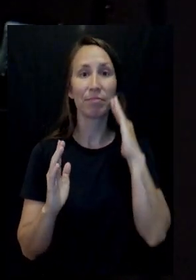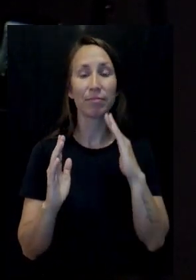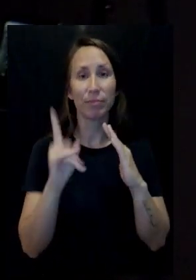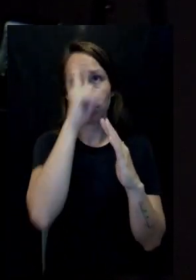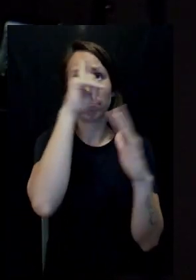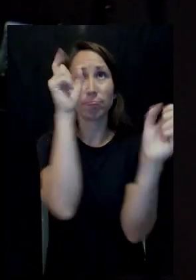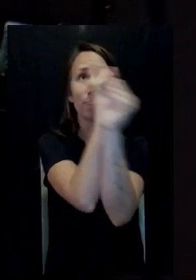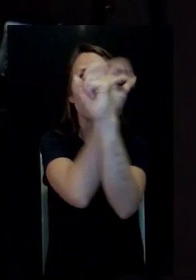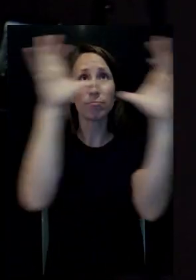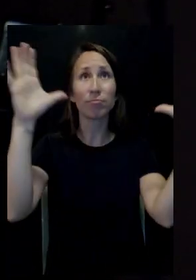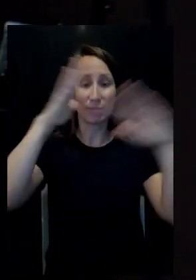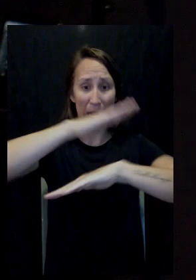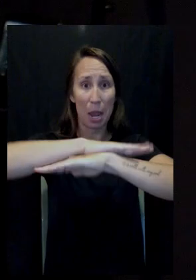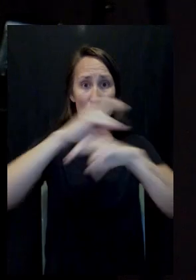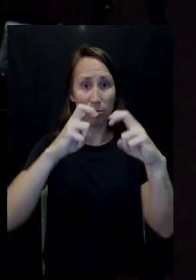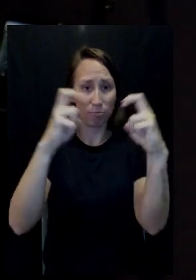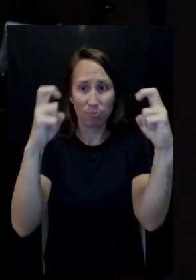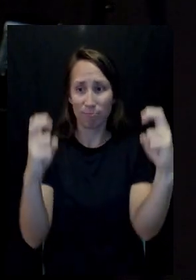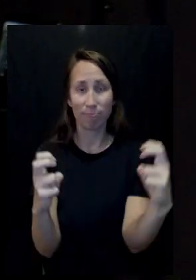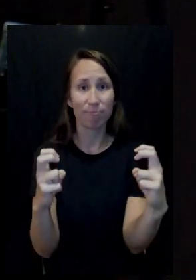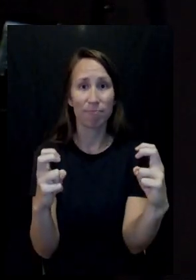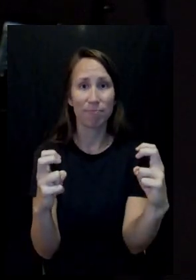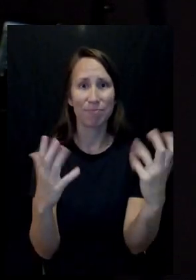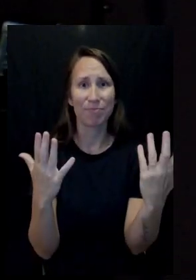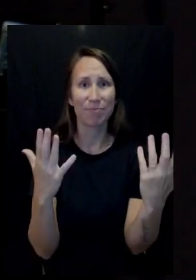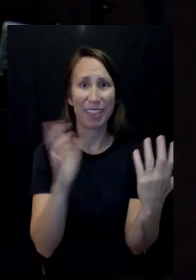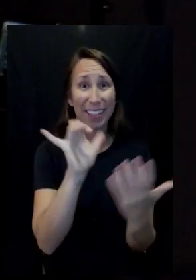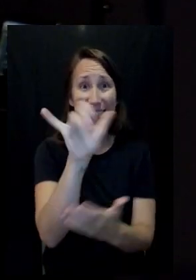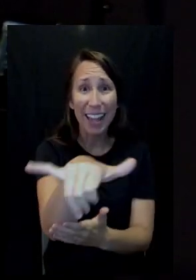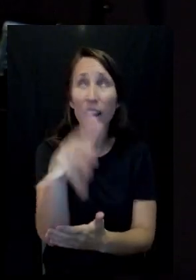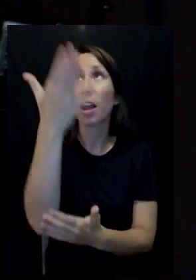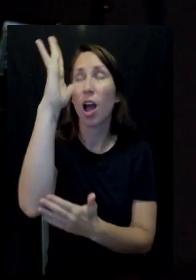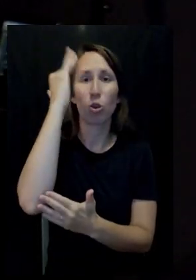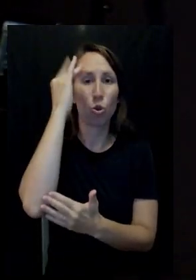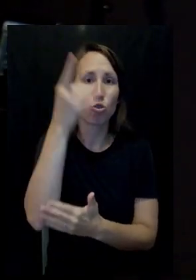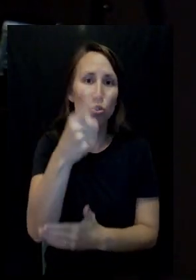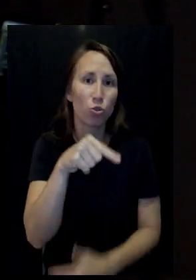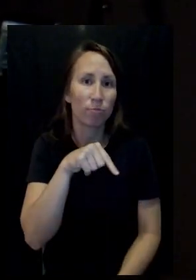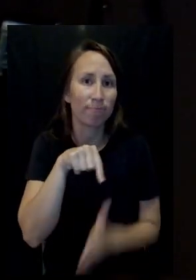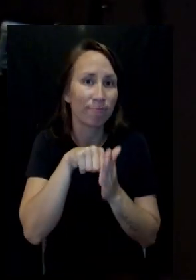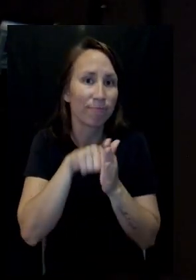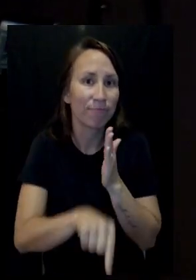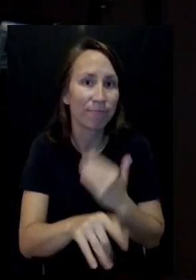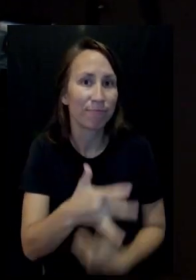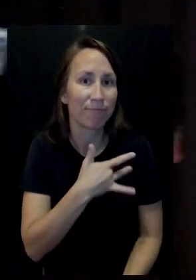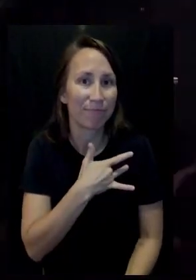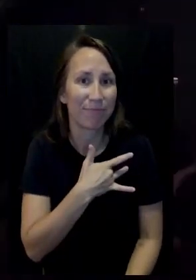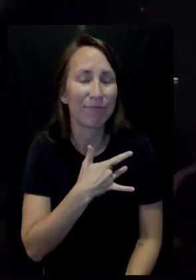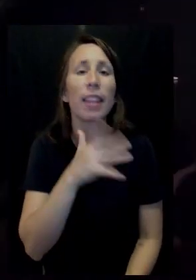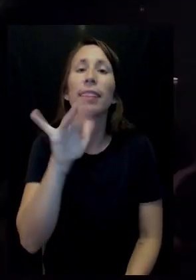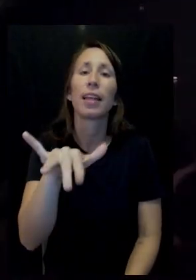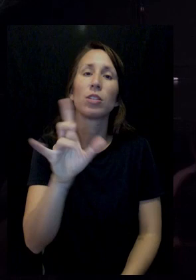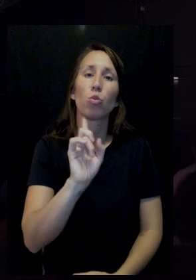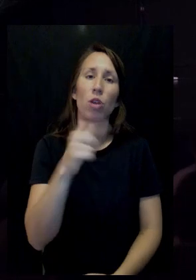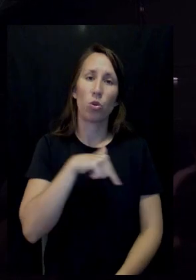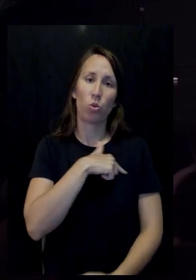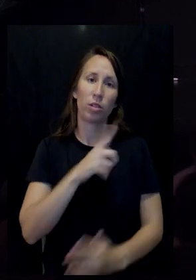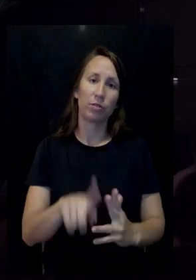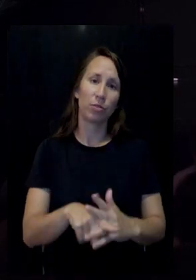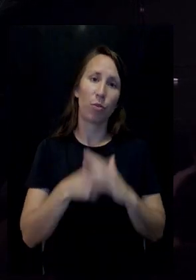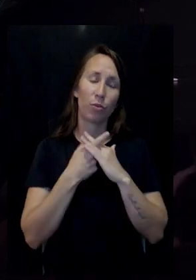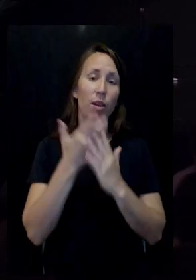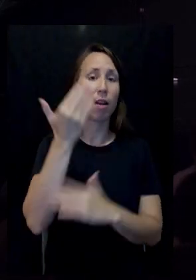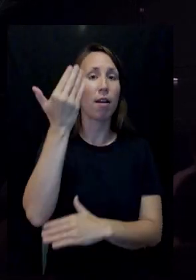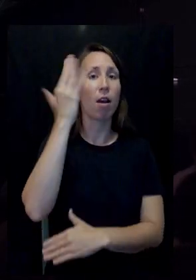Over a table, picture sitting down, two people. God knows you intimately. And that's where we start.